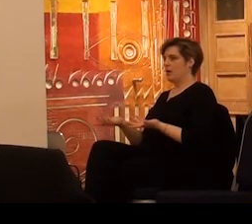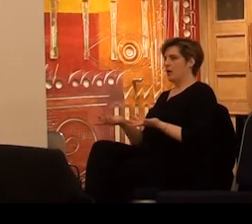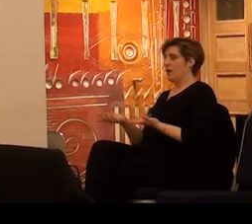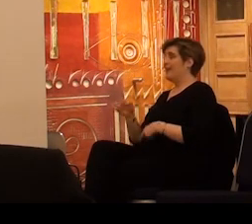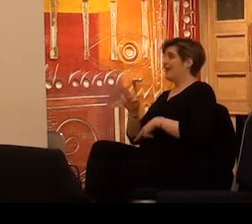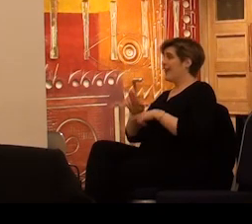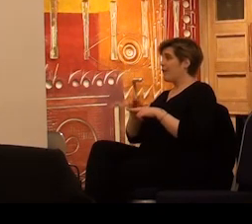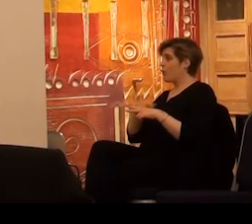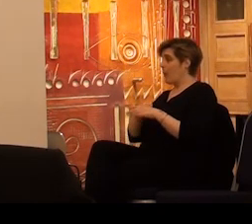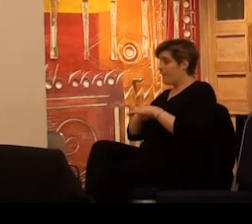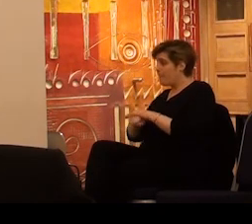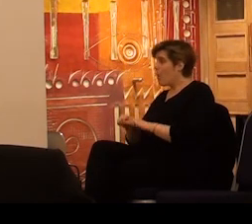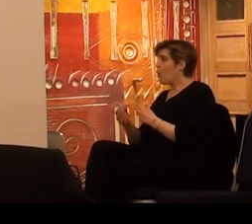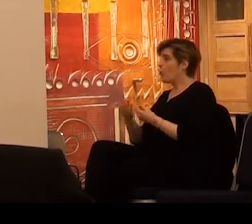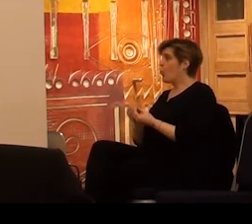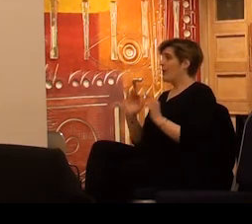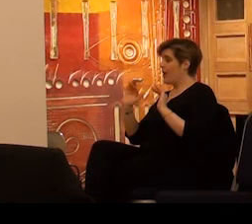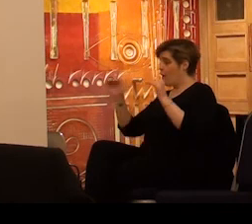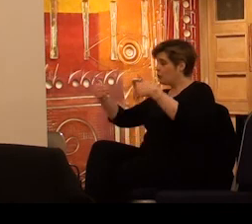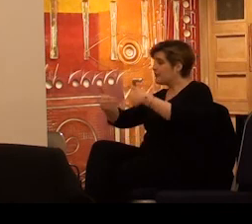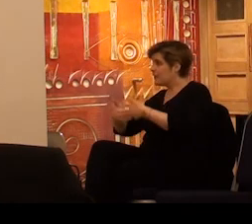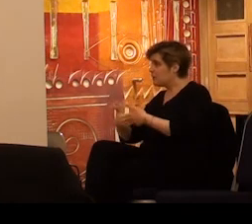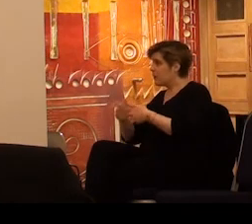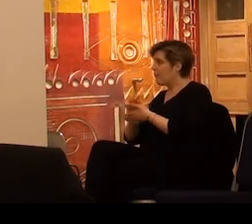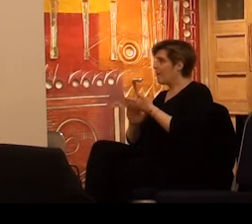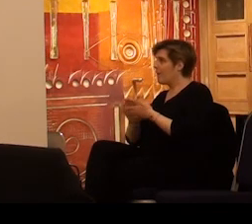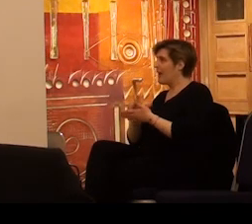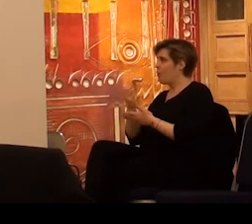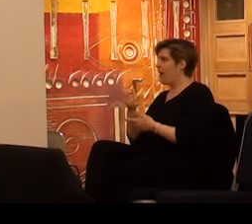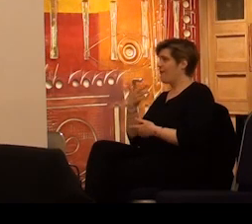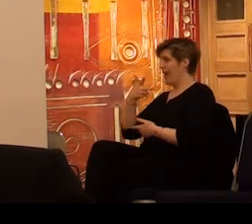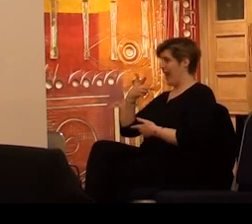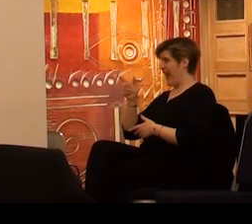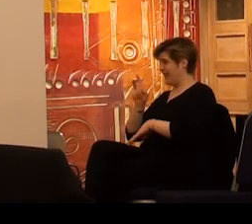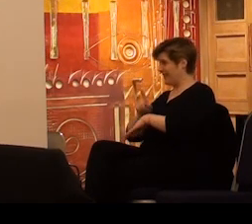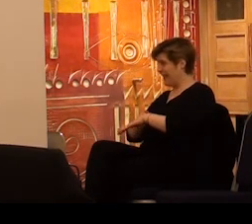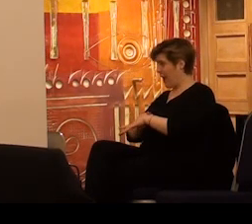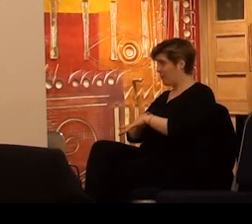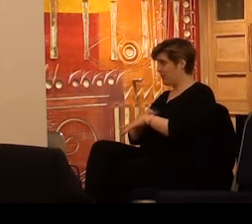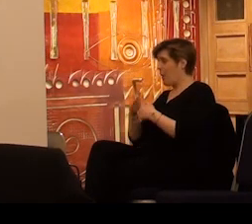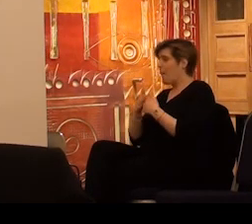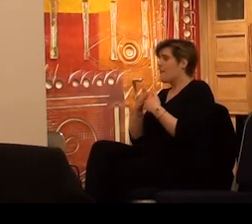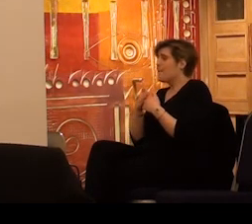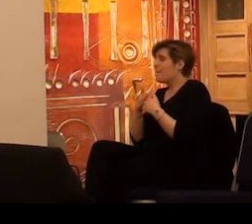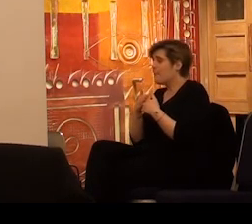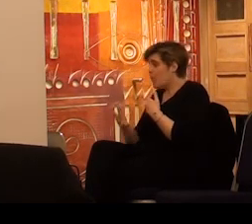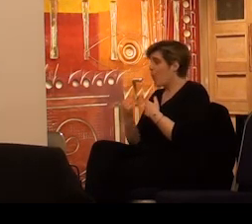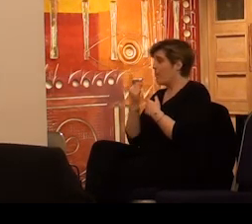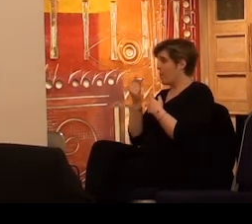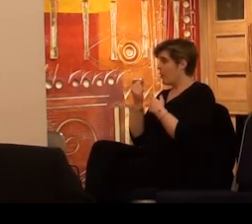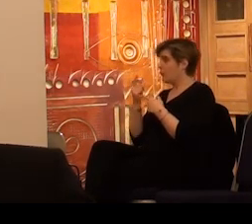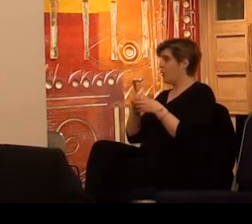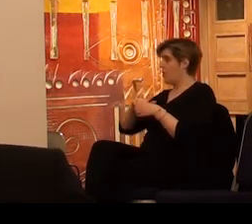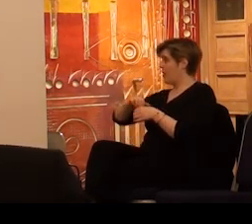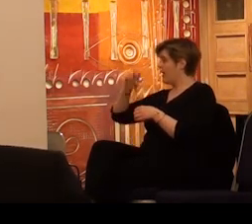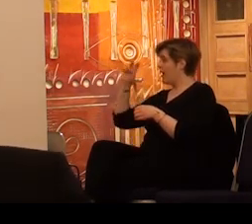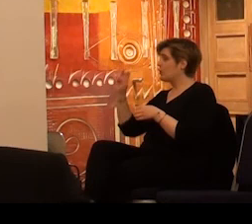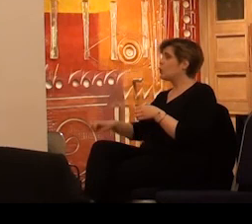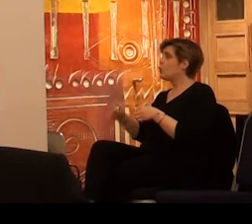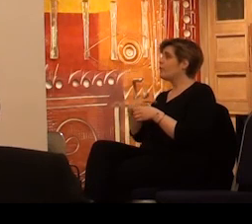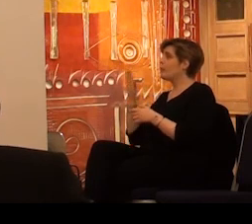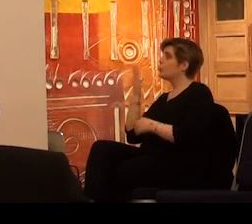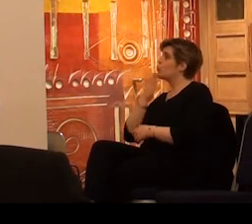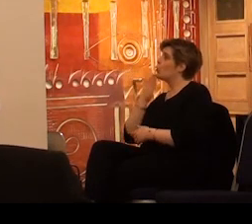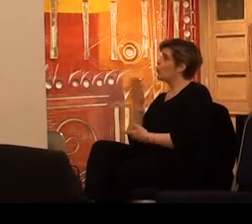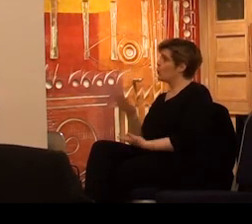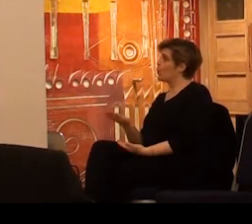more likely a chance of being permanently excluded from school before anything happens, which is shocking. Yeah, we've taken 3 young people who are permanently excluded from